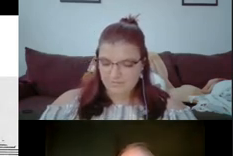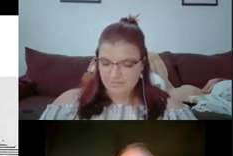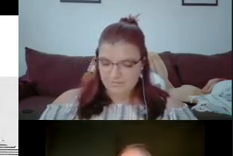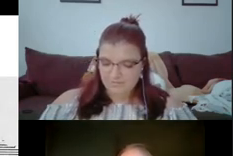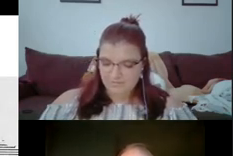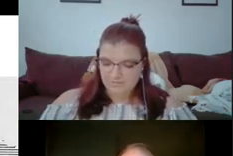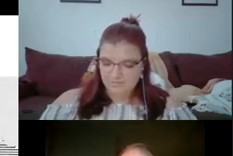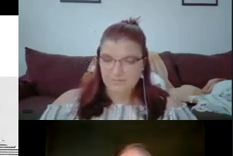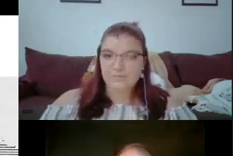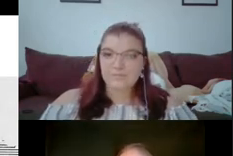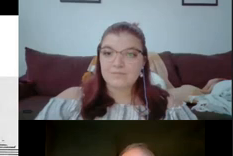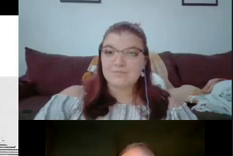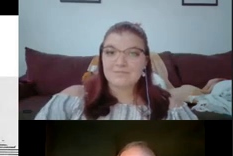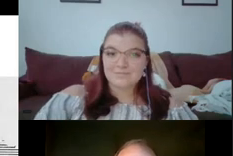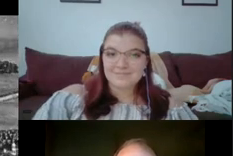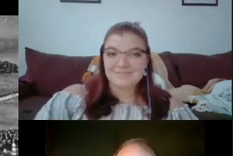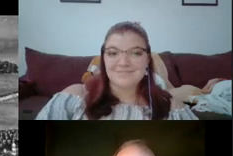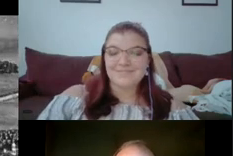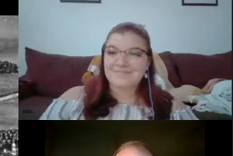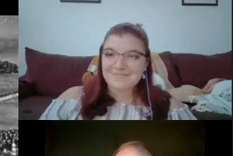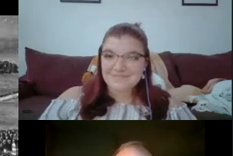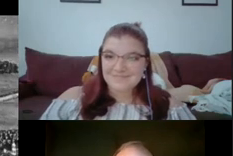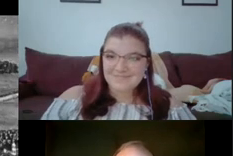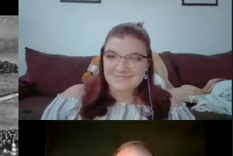And Leslie, if you want to move to the next one,